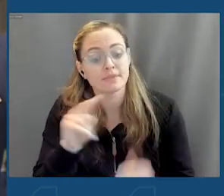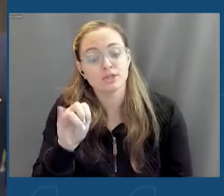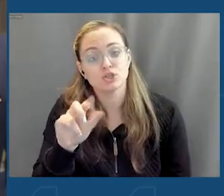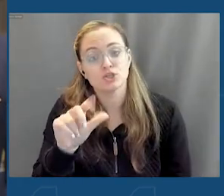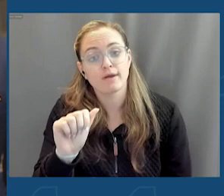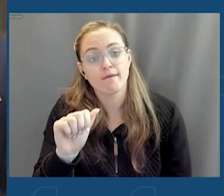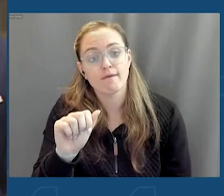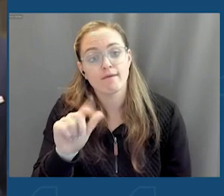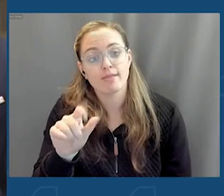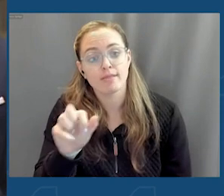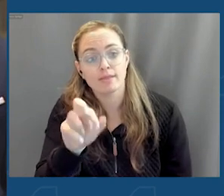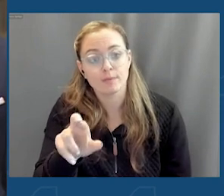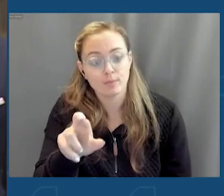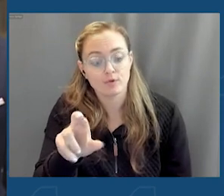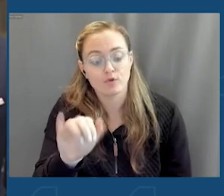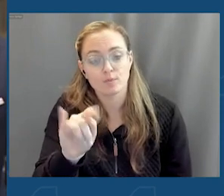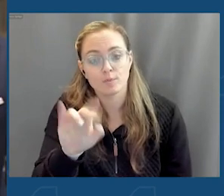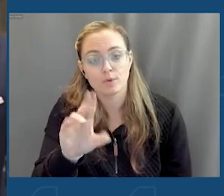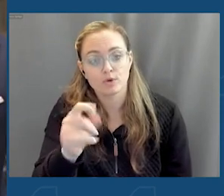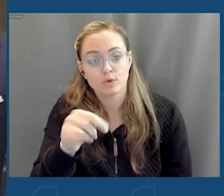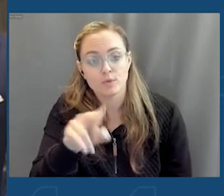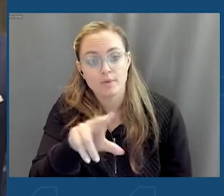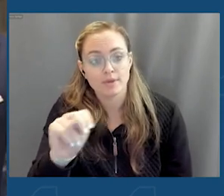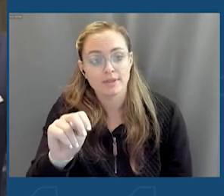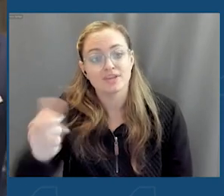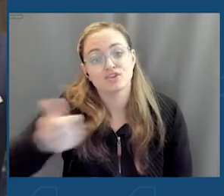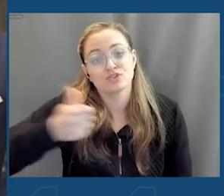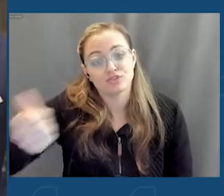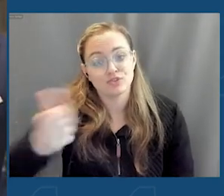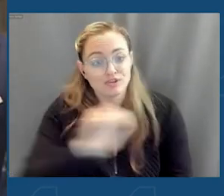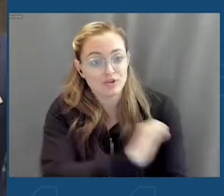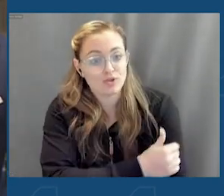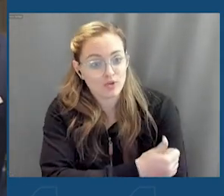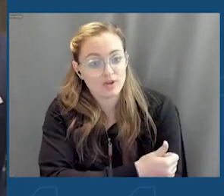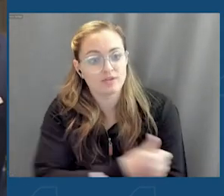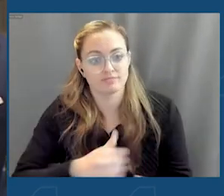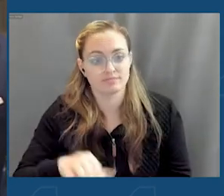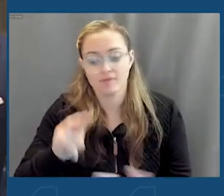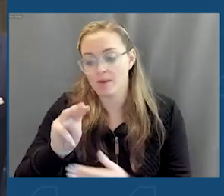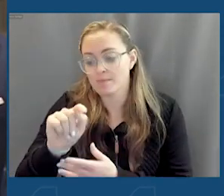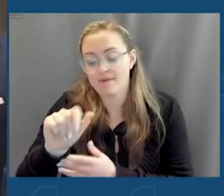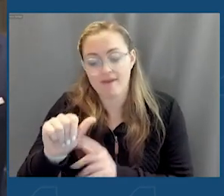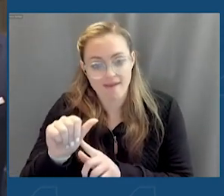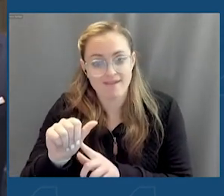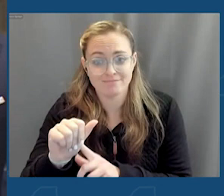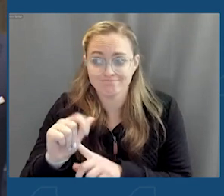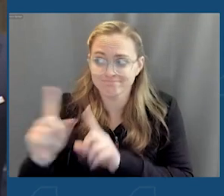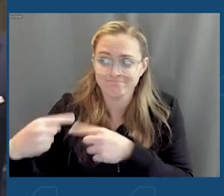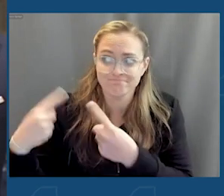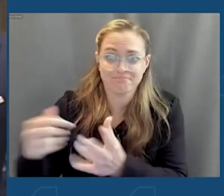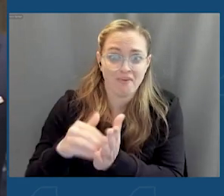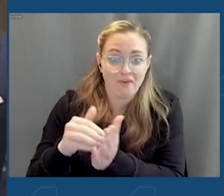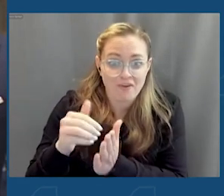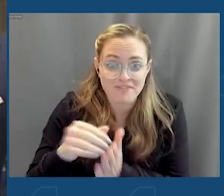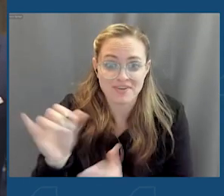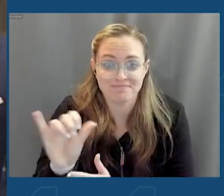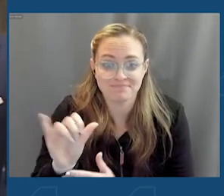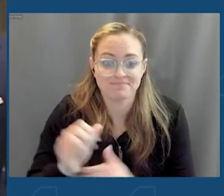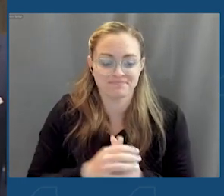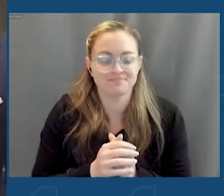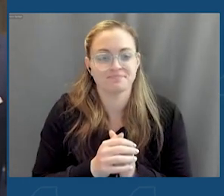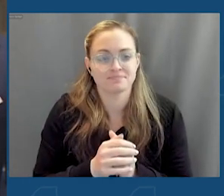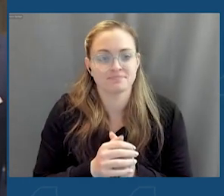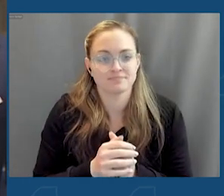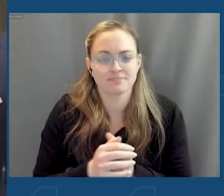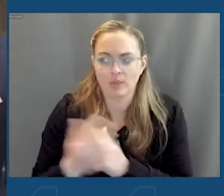CEO of the Metropolitan Transit Authority, better known to all of us as the MTA. We've been together often as well. So one was just this week